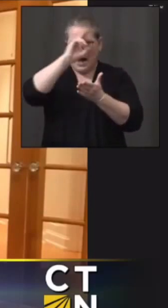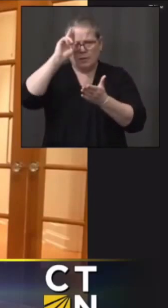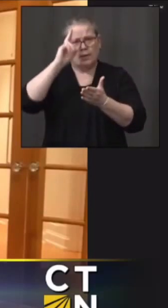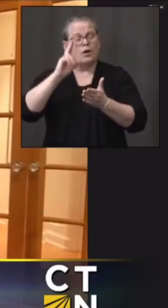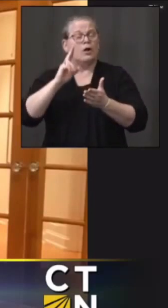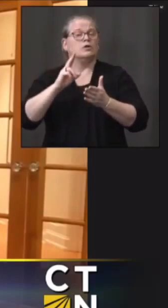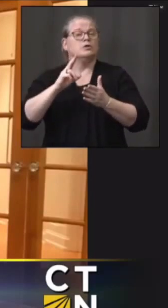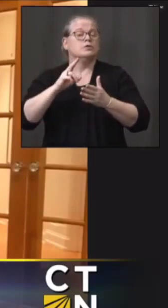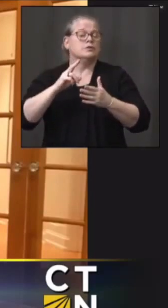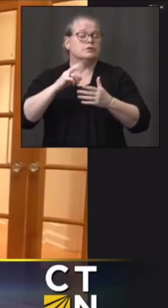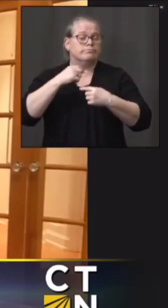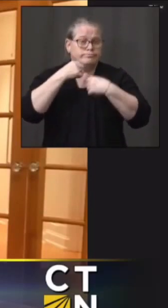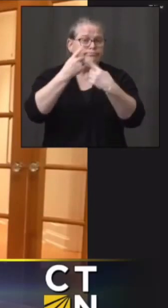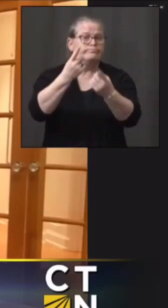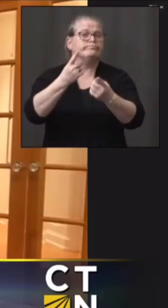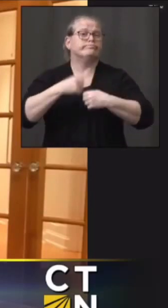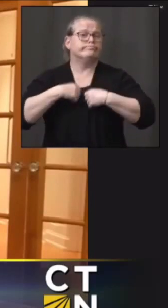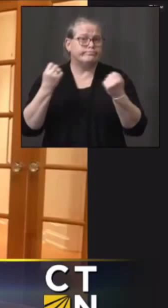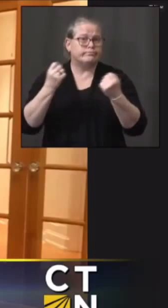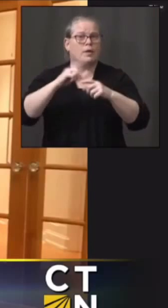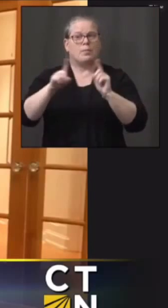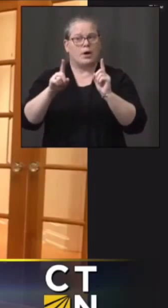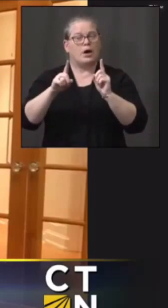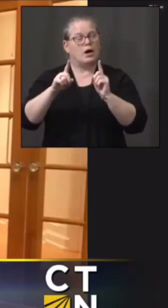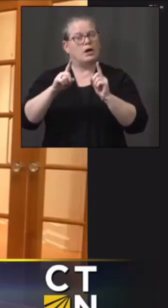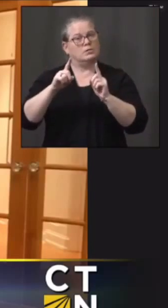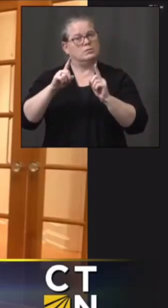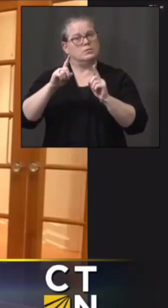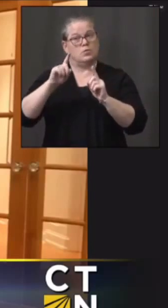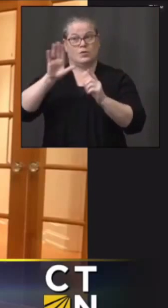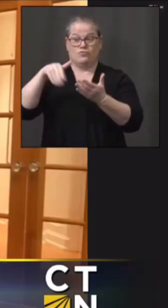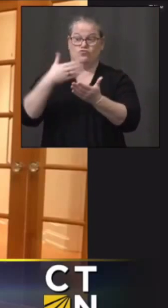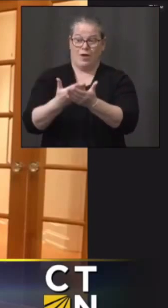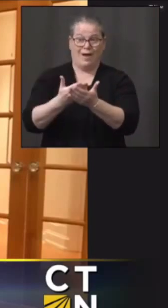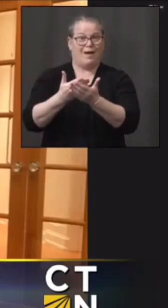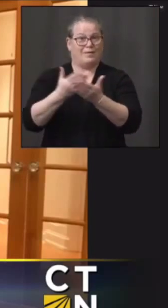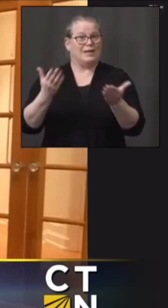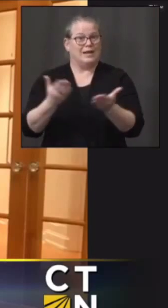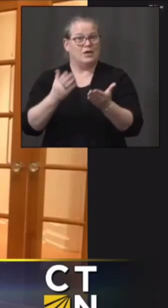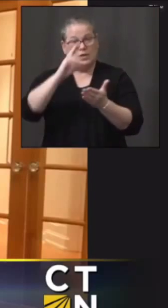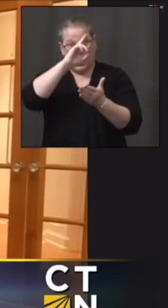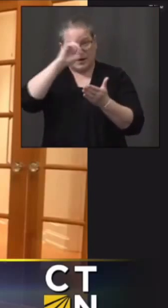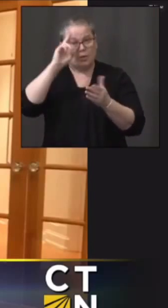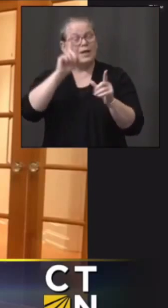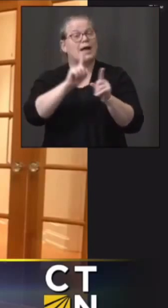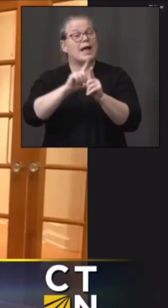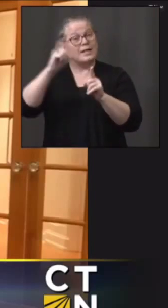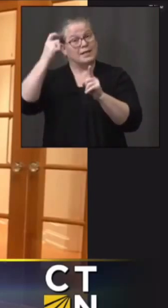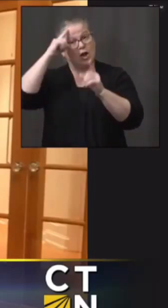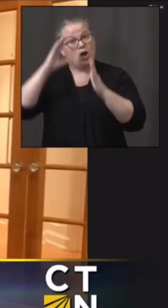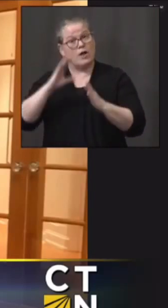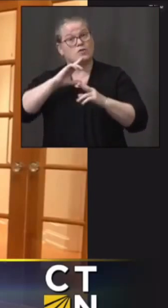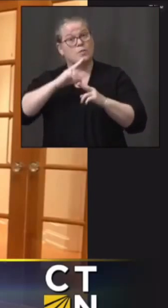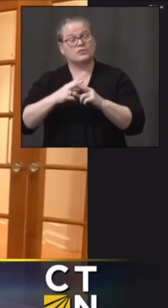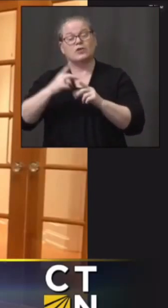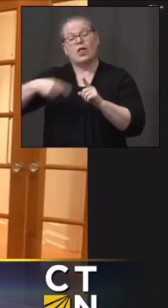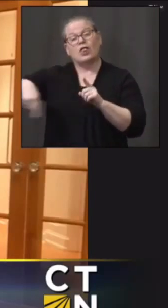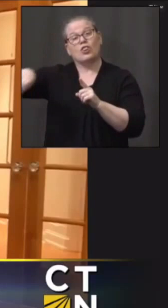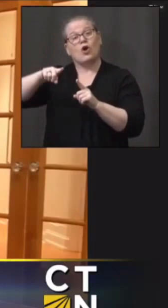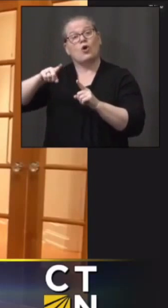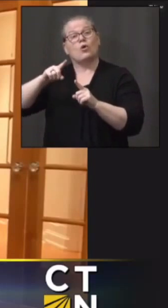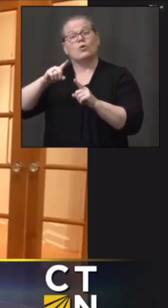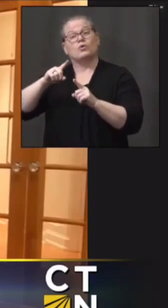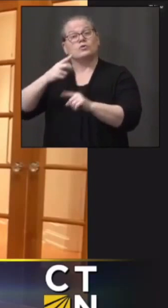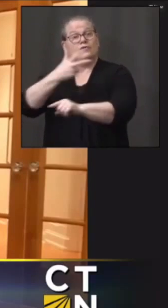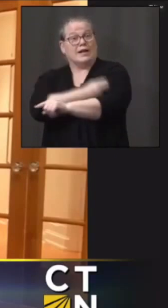generally it's in good hands once they arrive here in Connecticut with our hospitals. And then, as the governor mentioned, for the doses that are going into